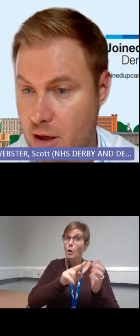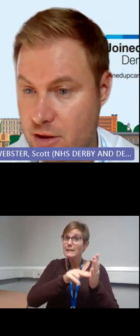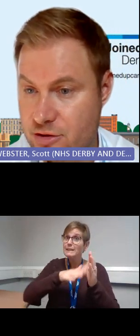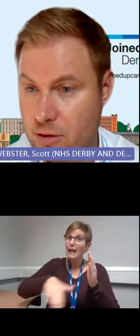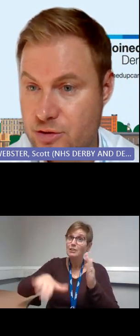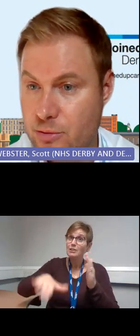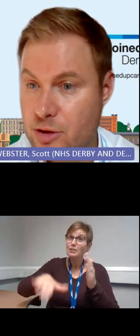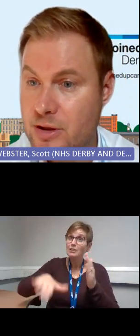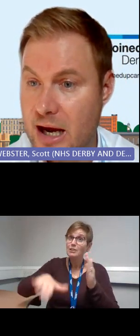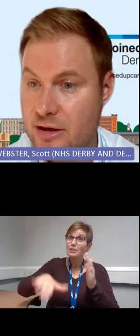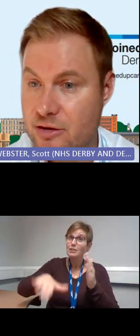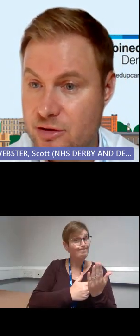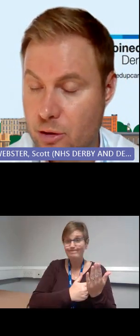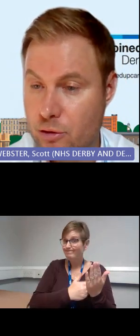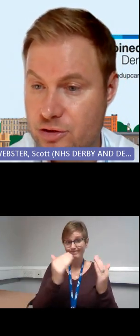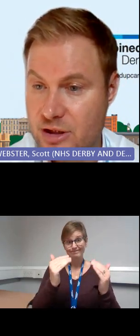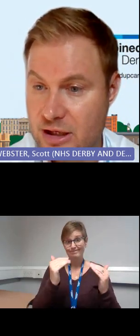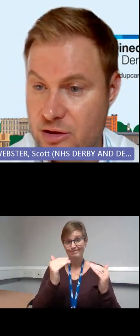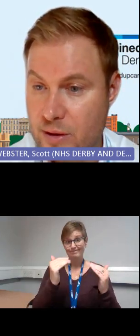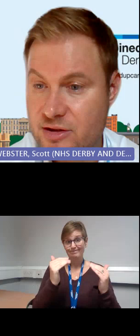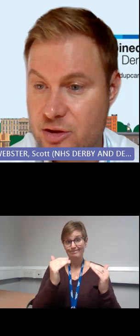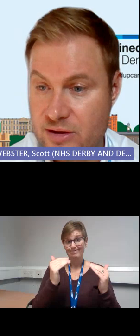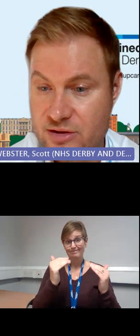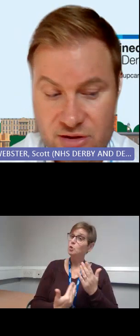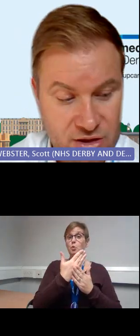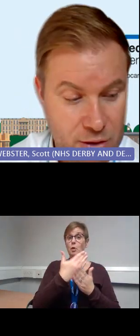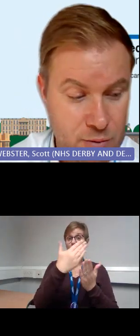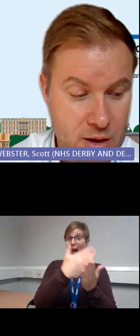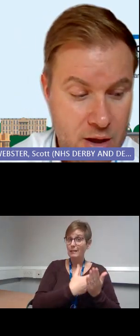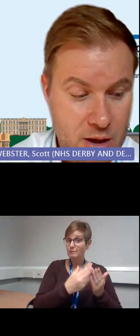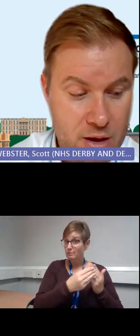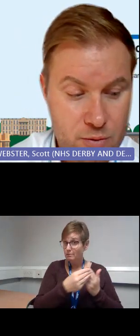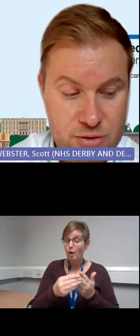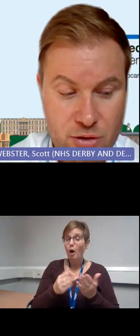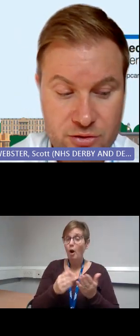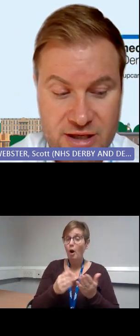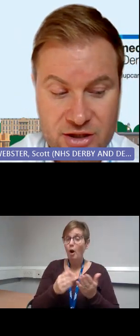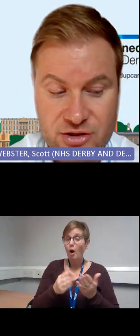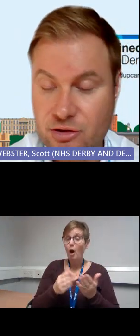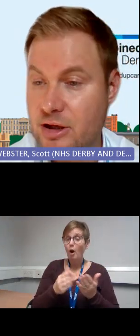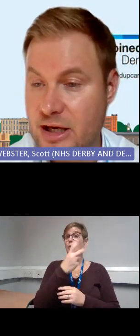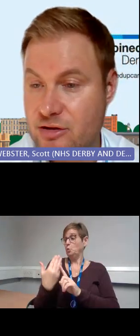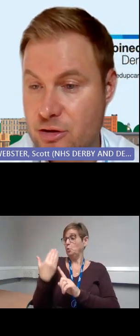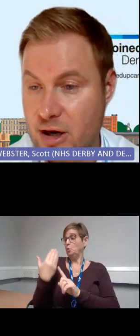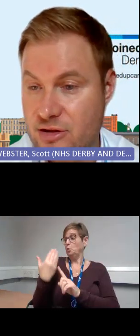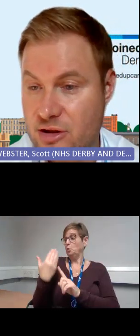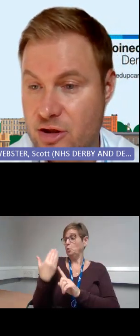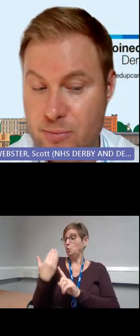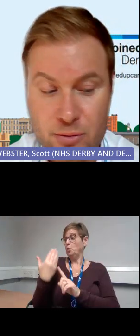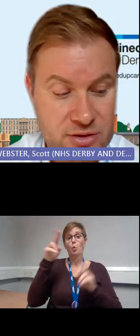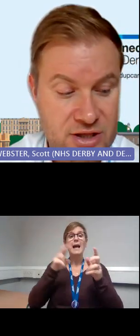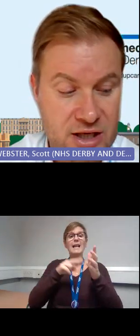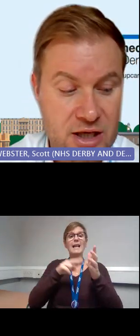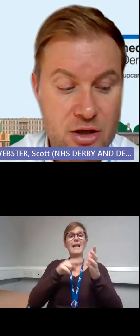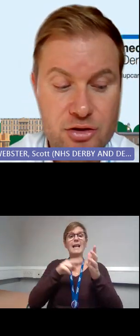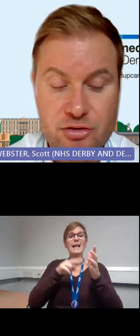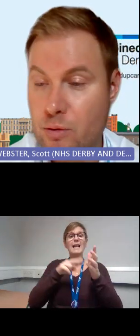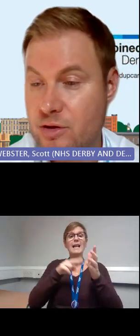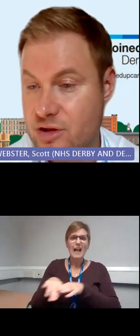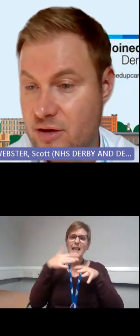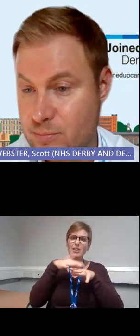guidance. So there was some new guidance launched in 2022 which was called the National Integrated